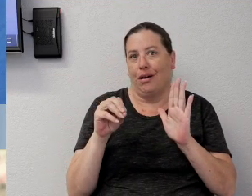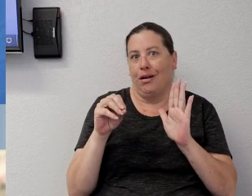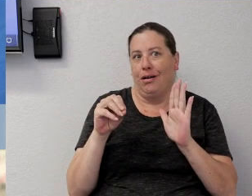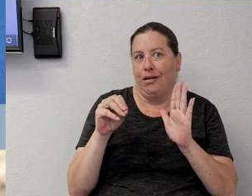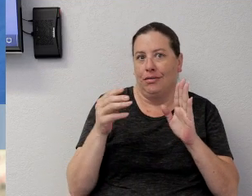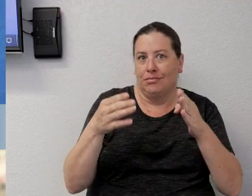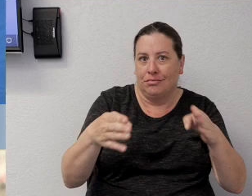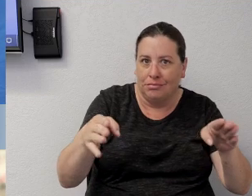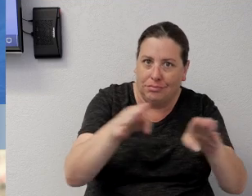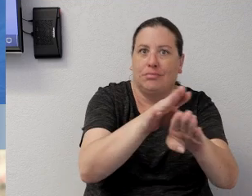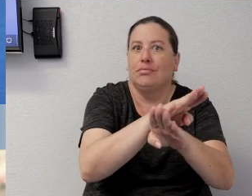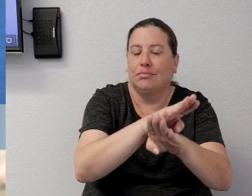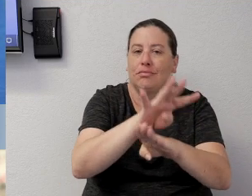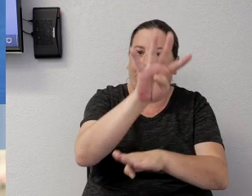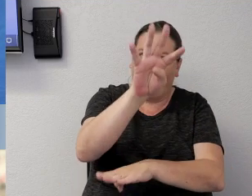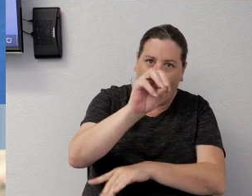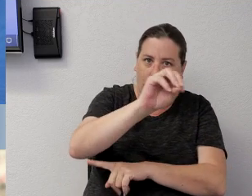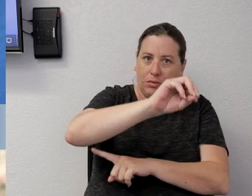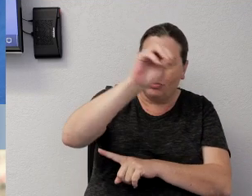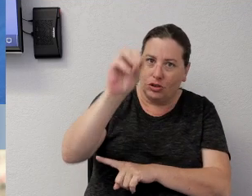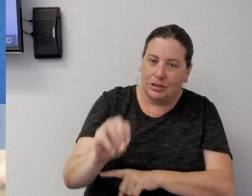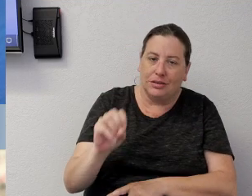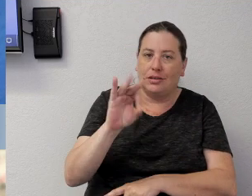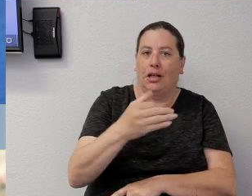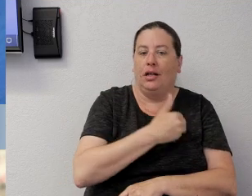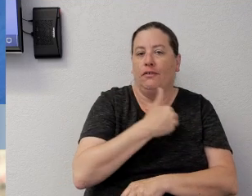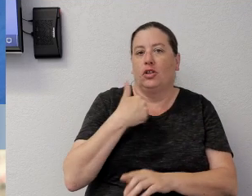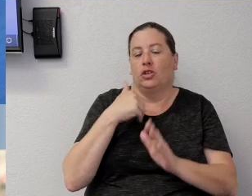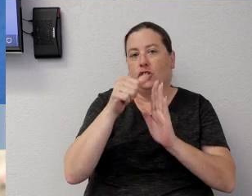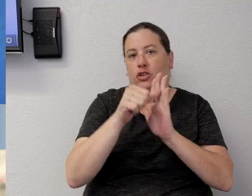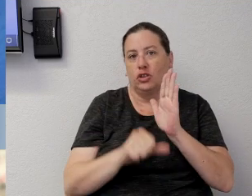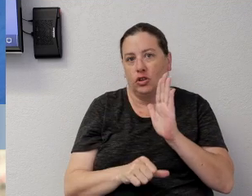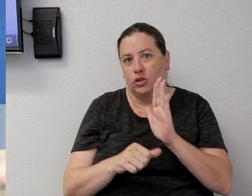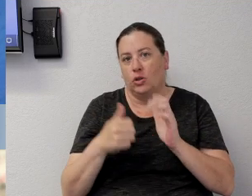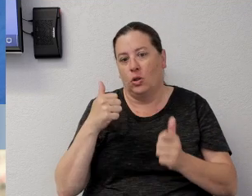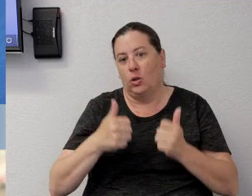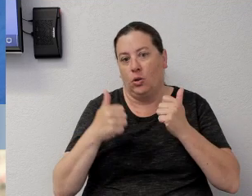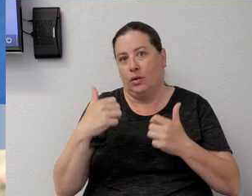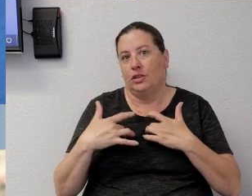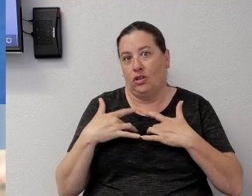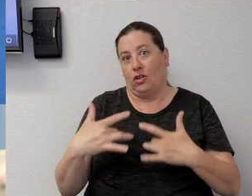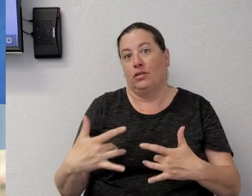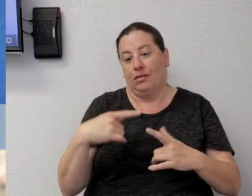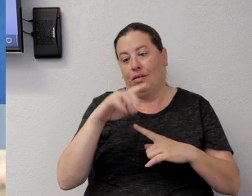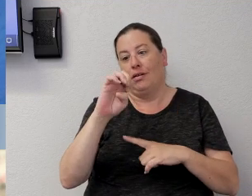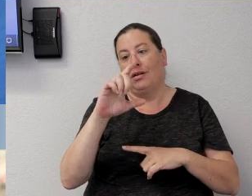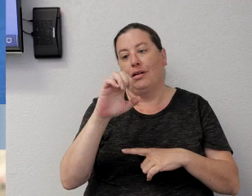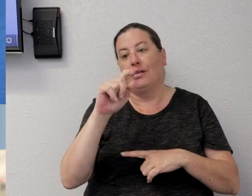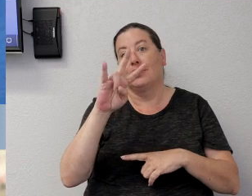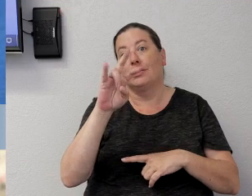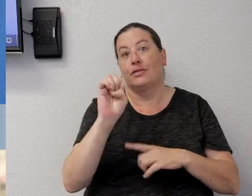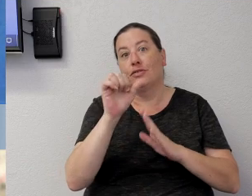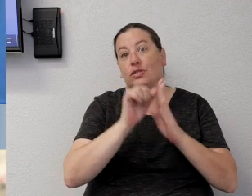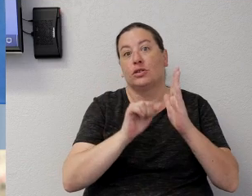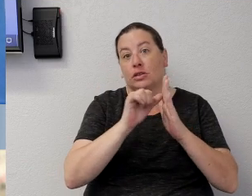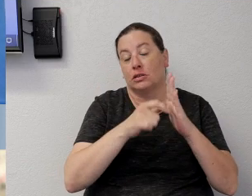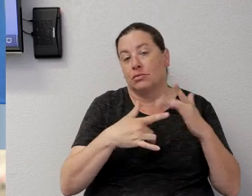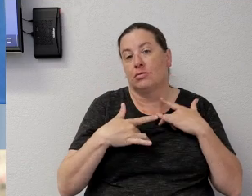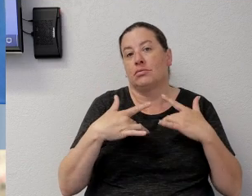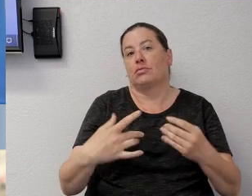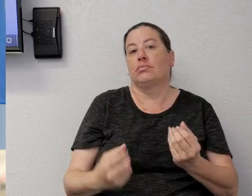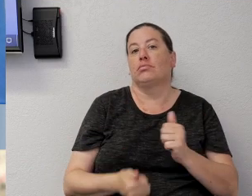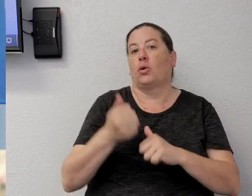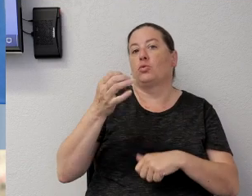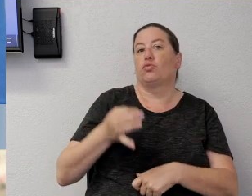down 40% of our elective surgeries, which also tend to be the most profitable surgeries that a hospital